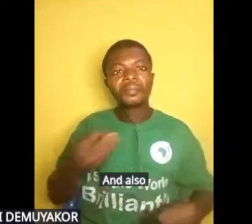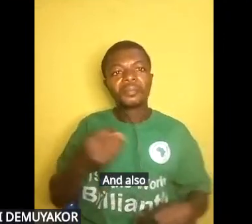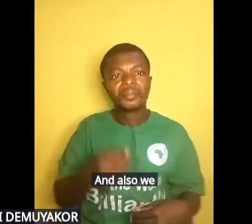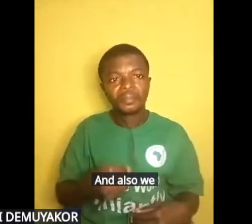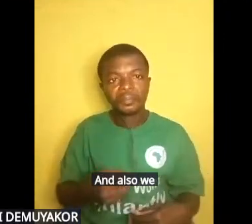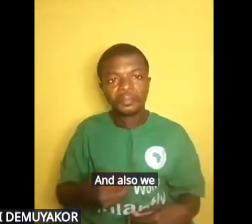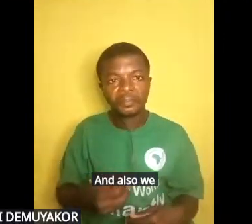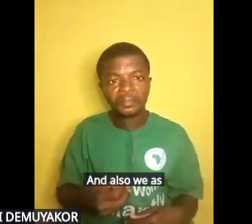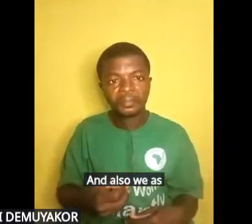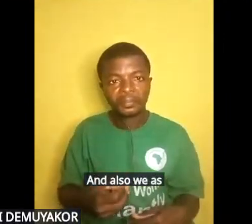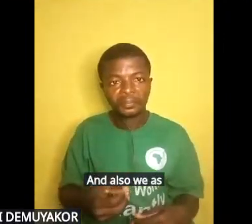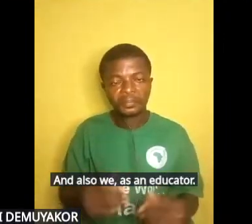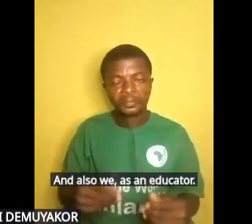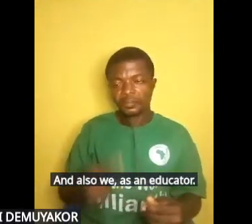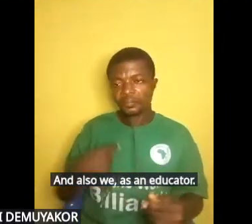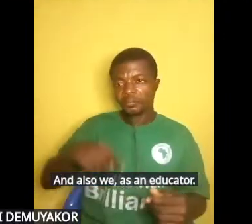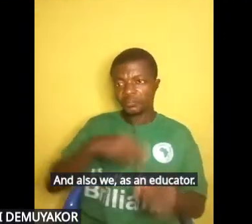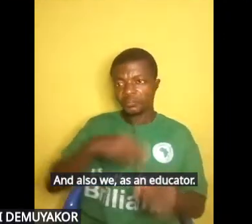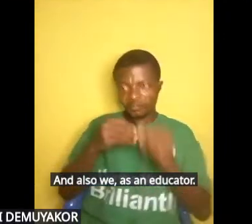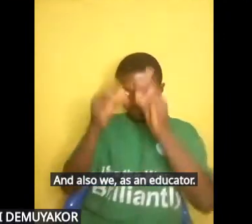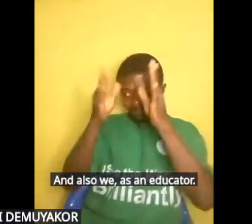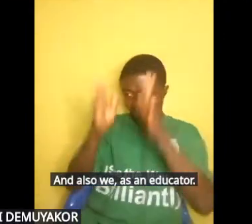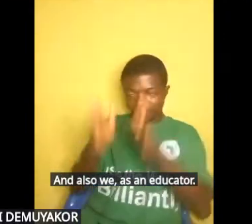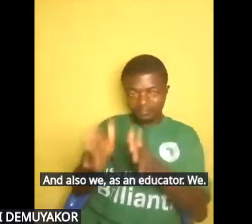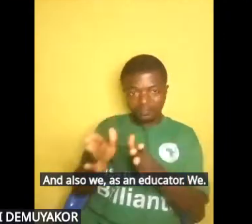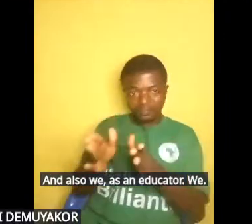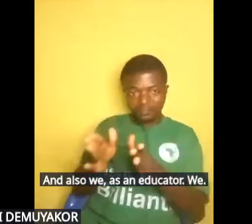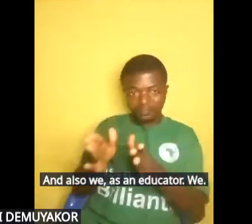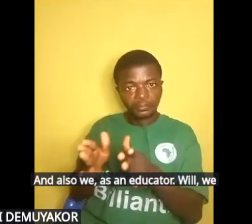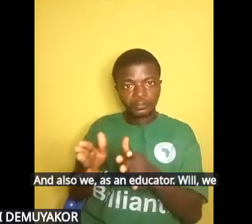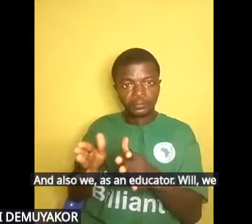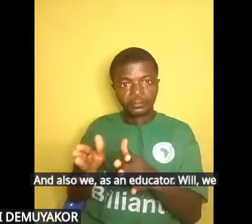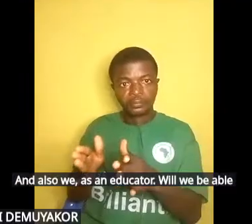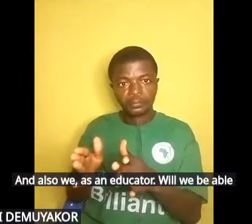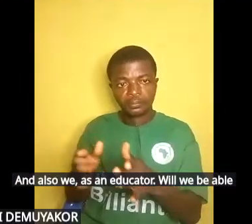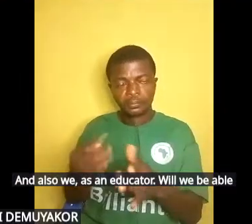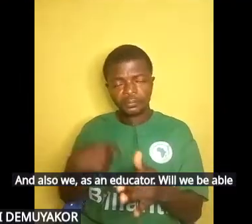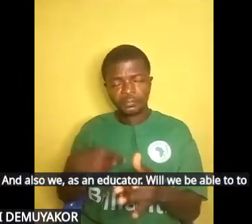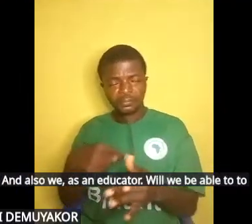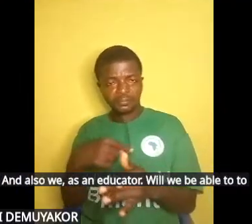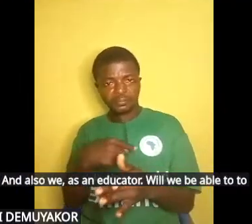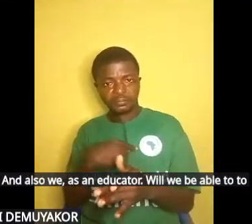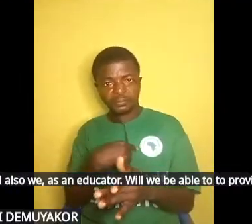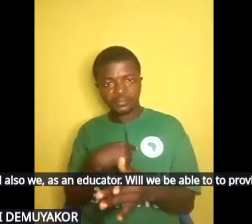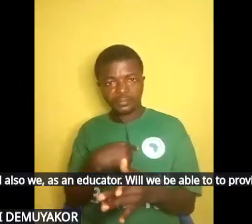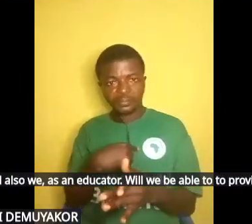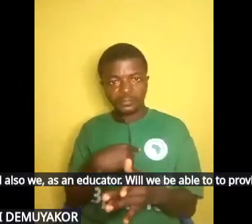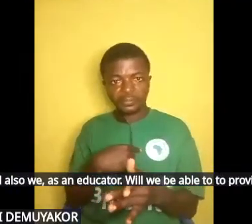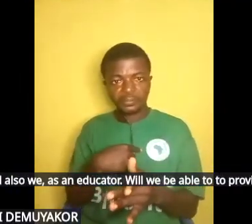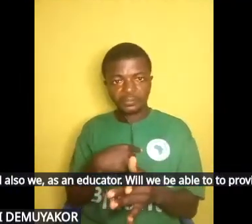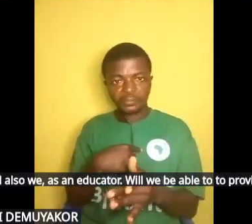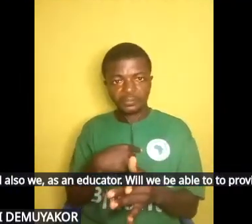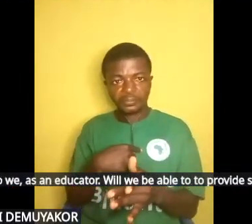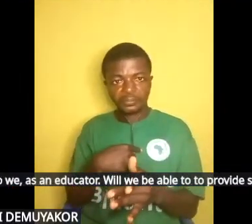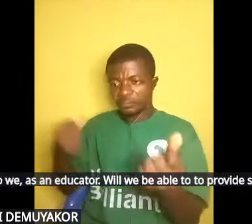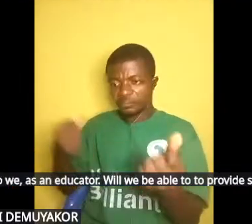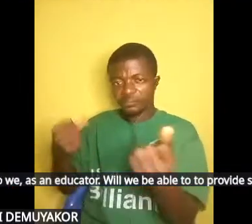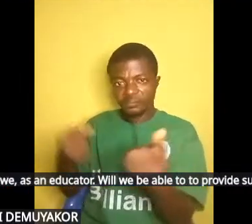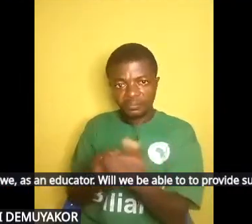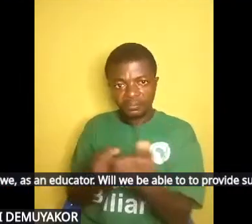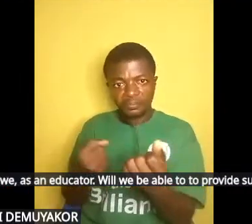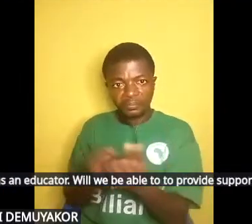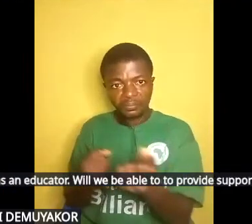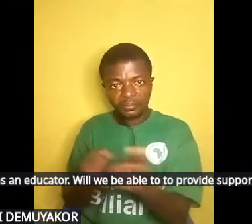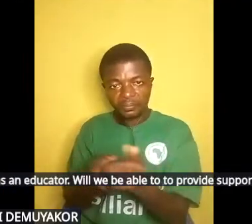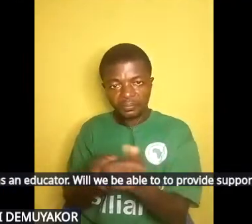an educator, will we be able to provide support to a